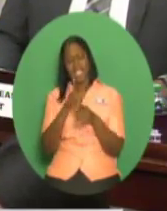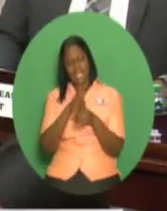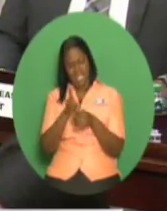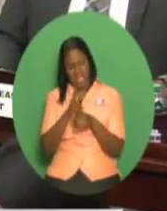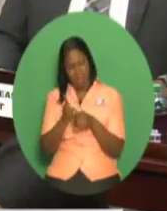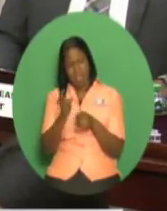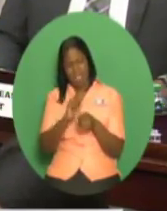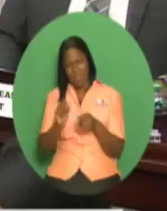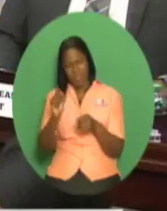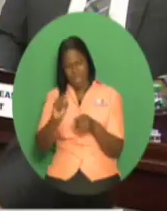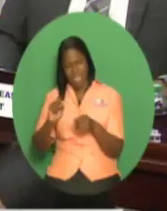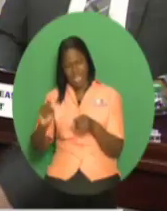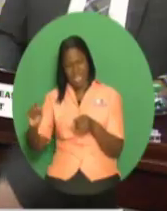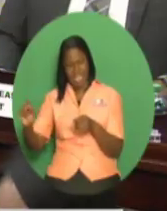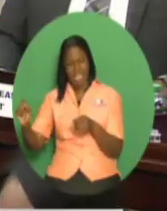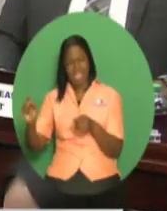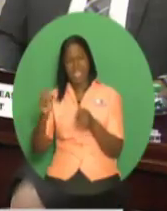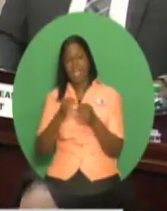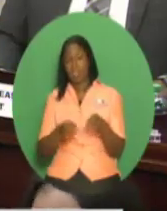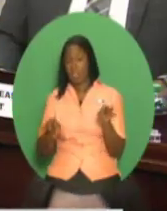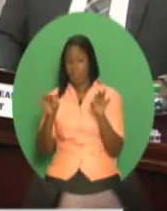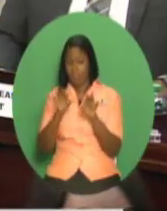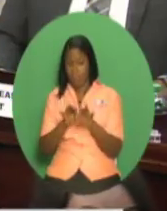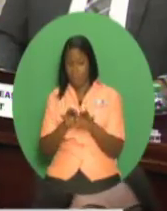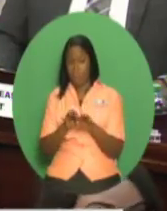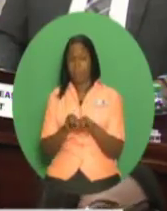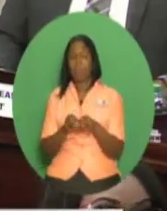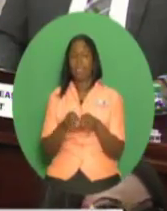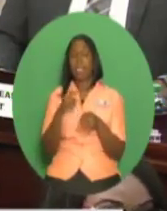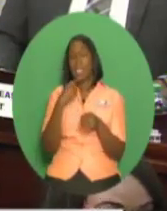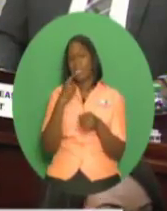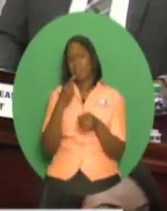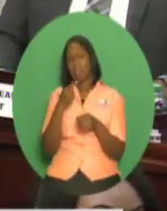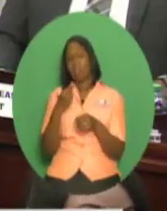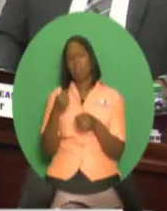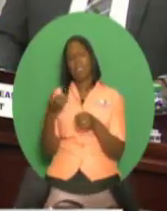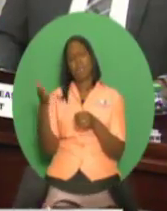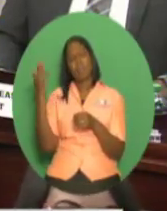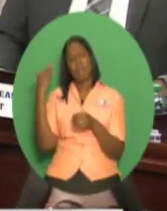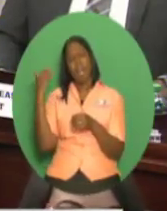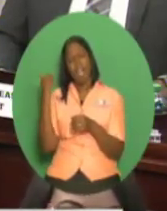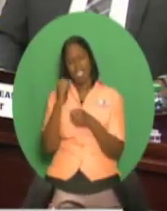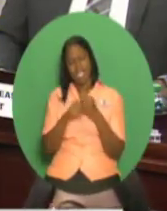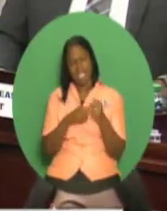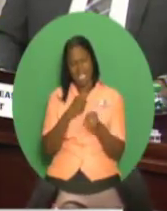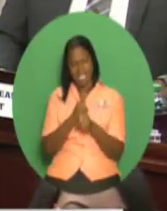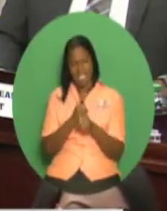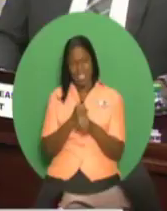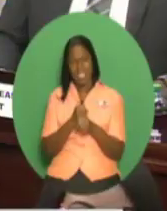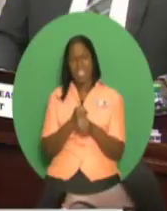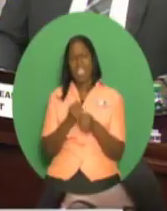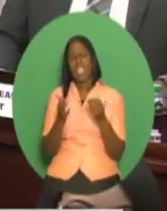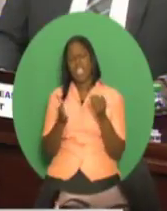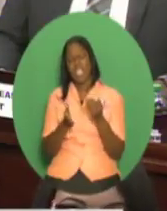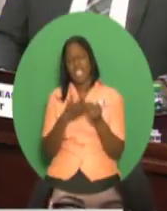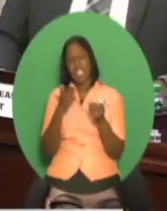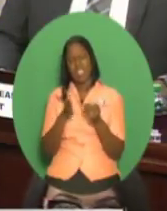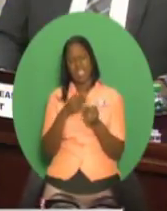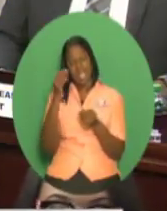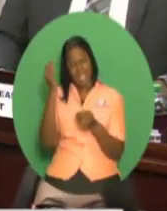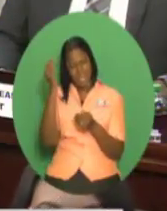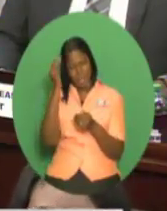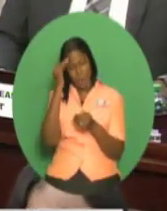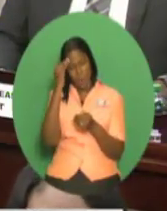Madam Speaker, some years ago, one could have easily identified